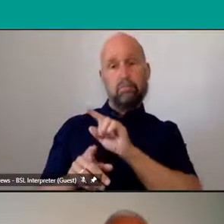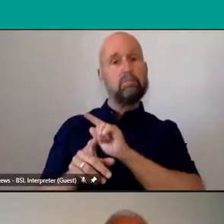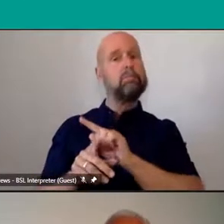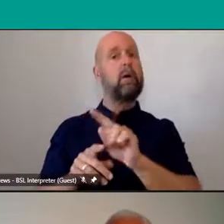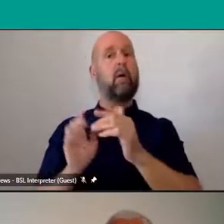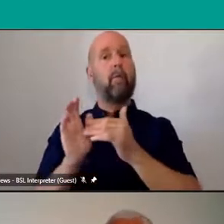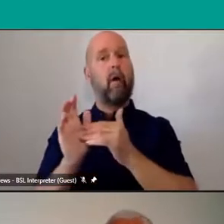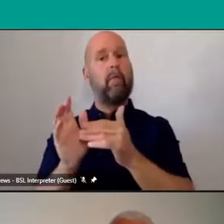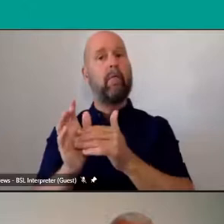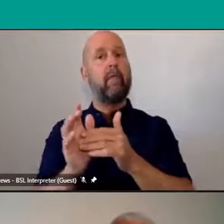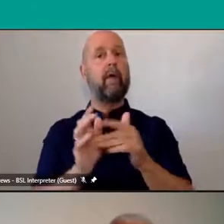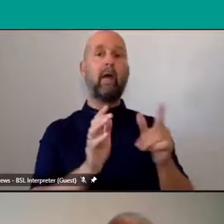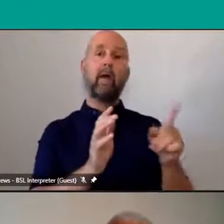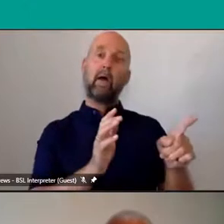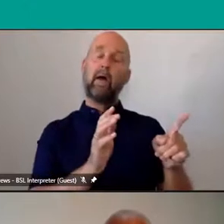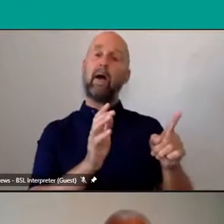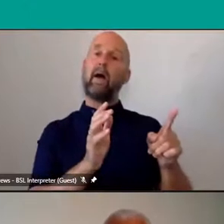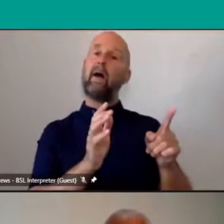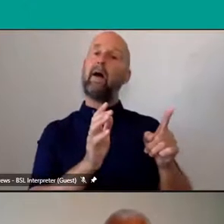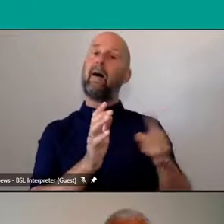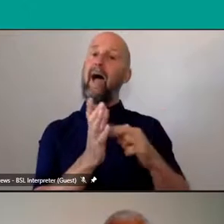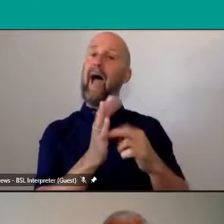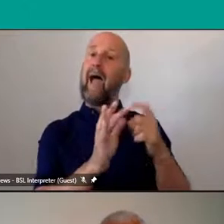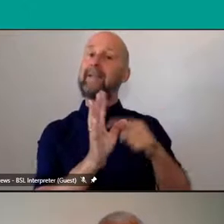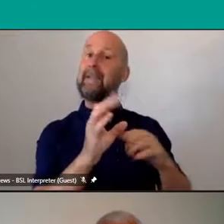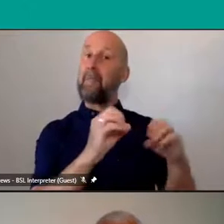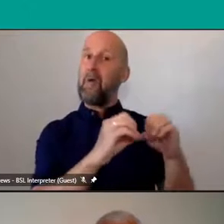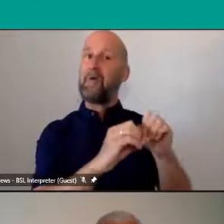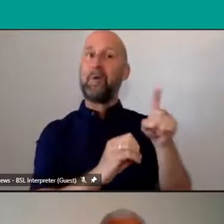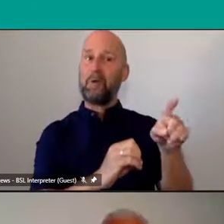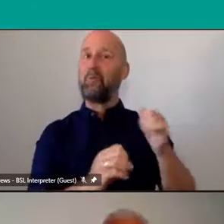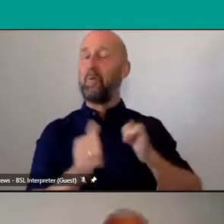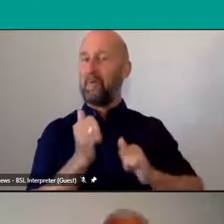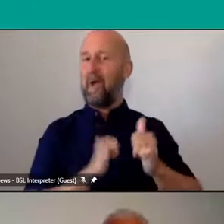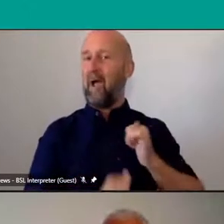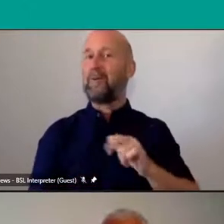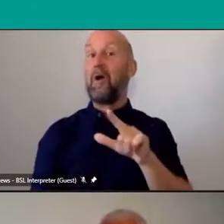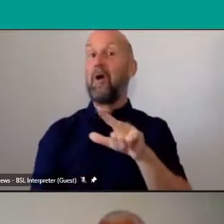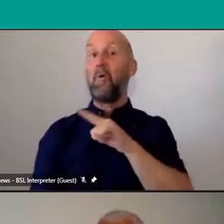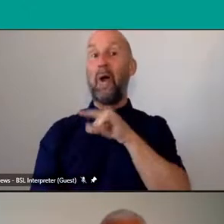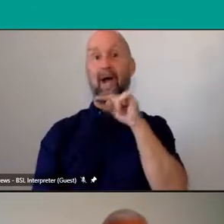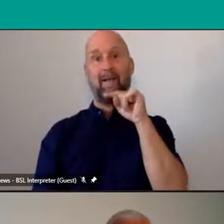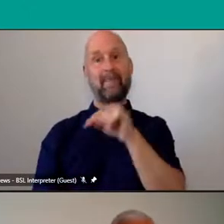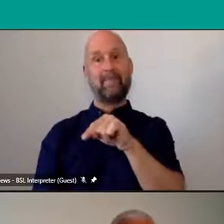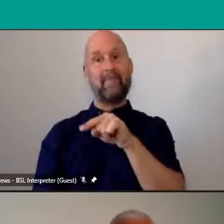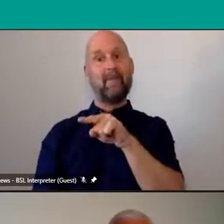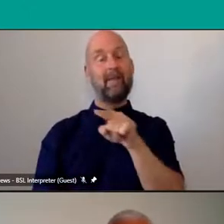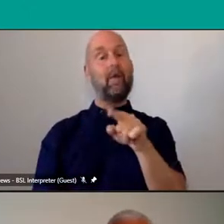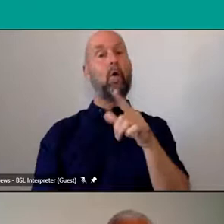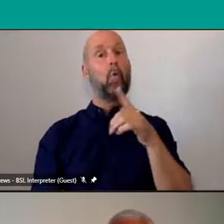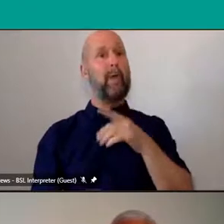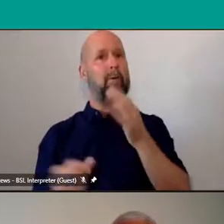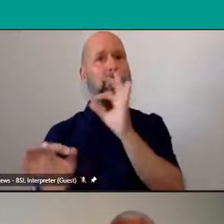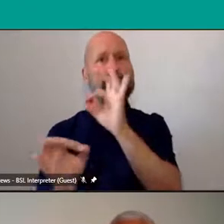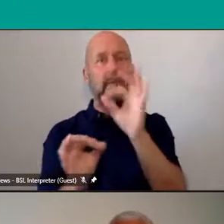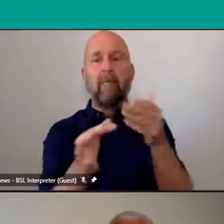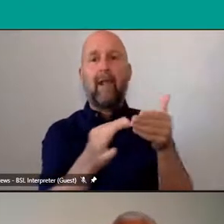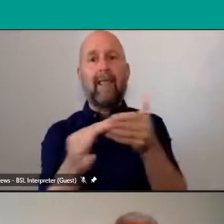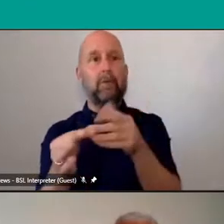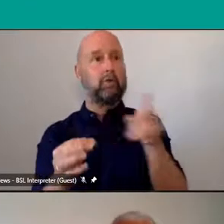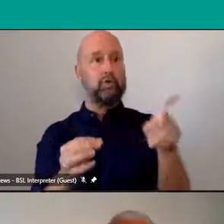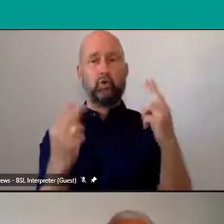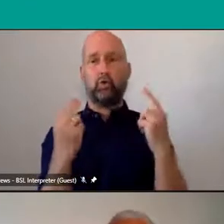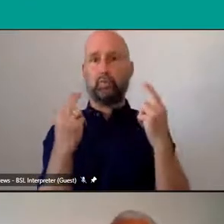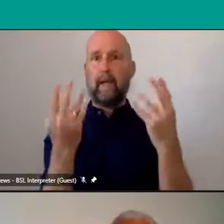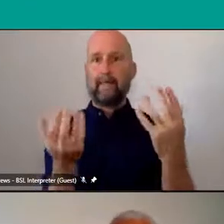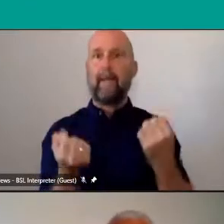Mayor Andy Burnham, and you'll be proud of this, is that this was a time for leaders, you stepped up, but when we went